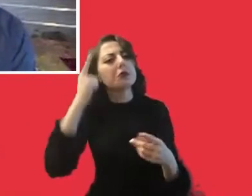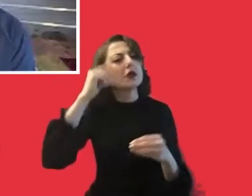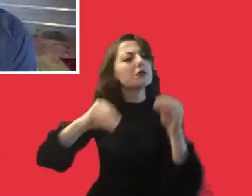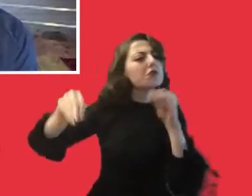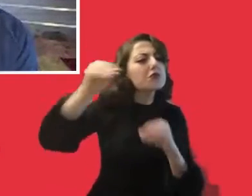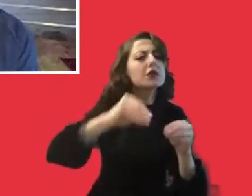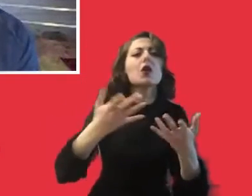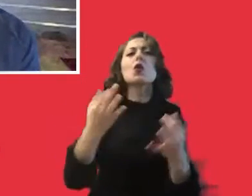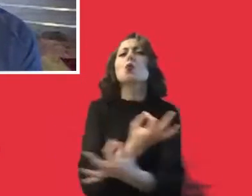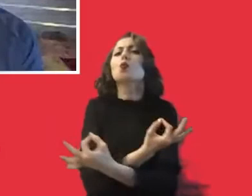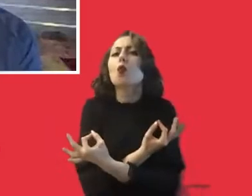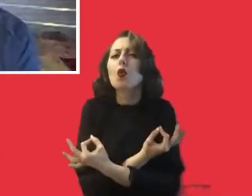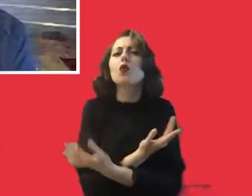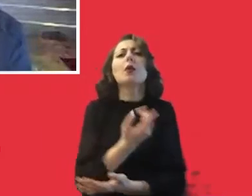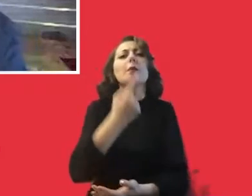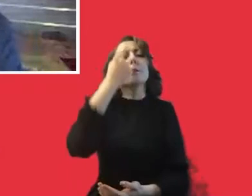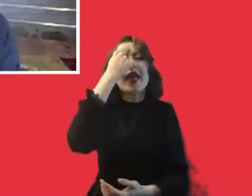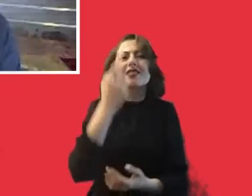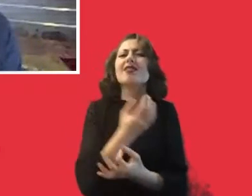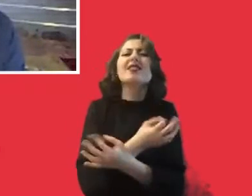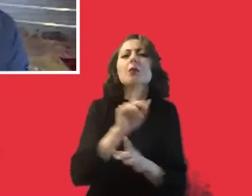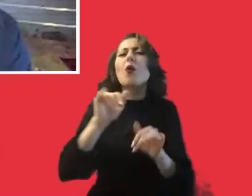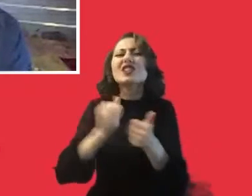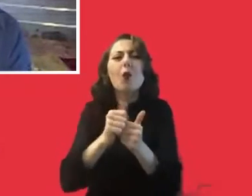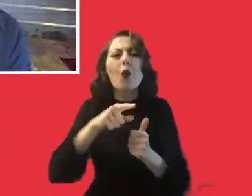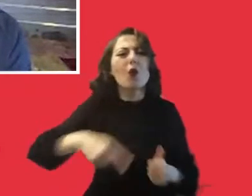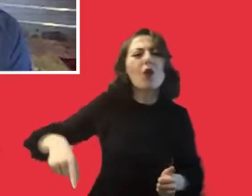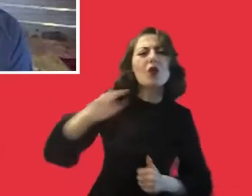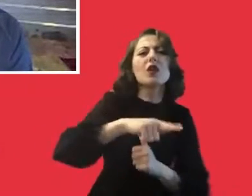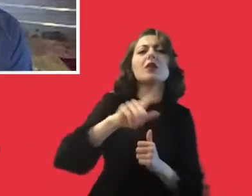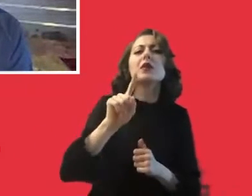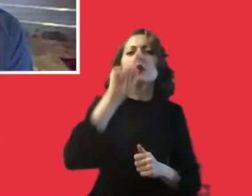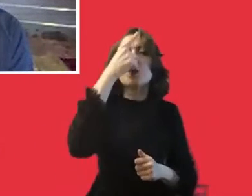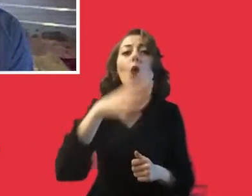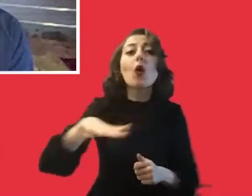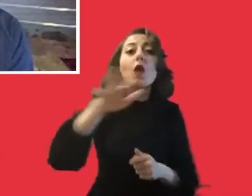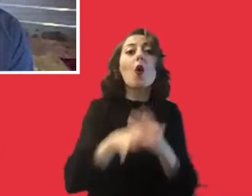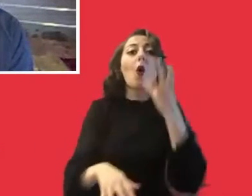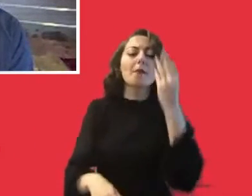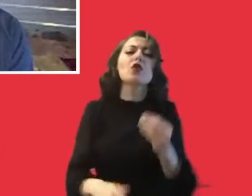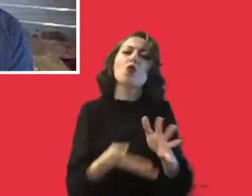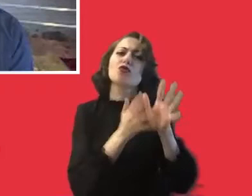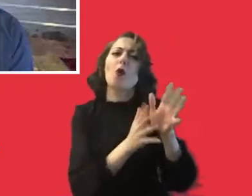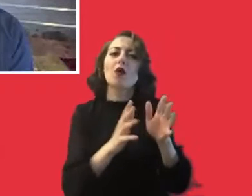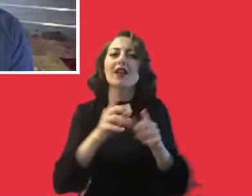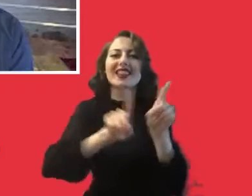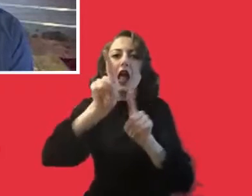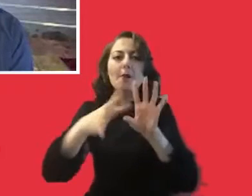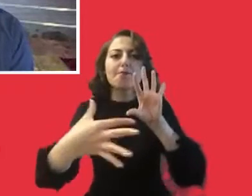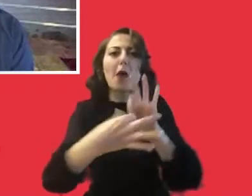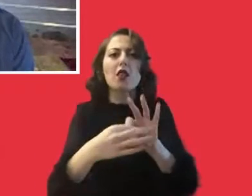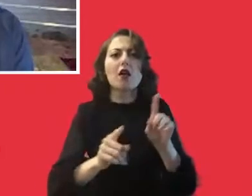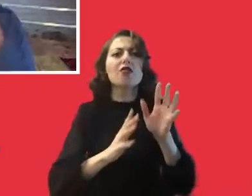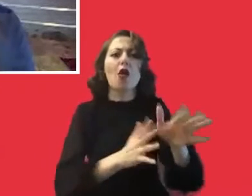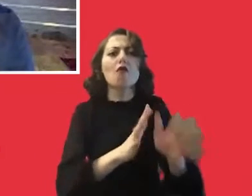this spontaneous activities, yoga, and we used to have women workshops and everything. We are now organizing